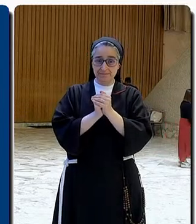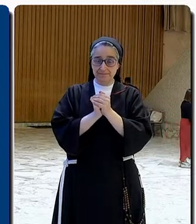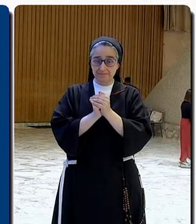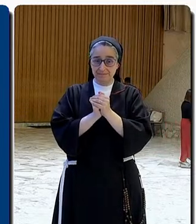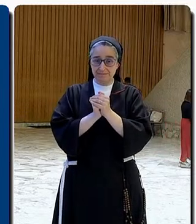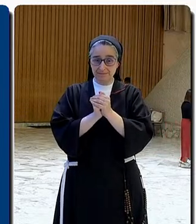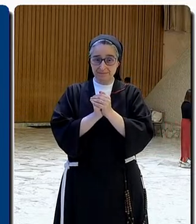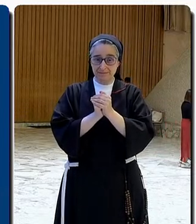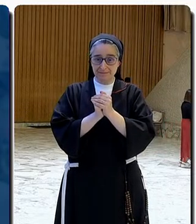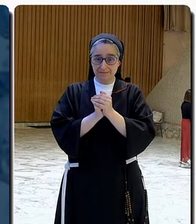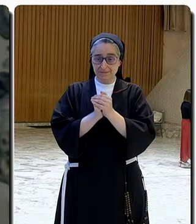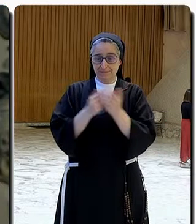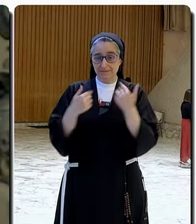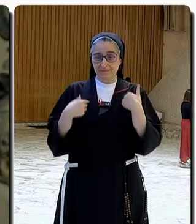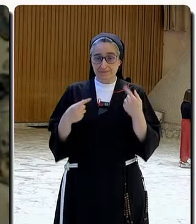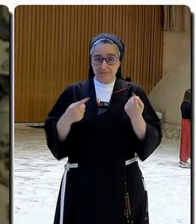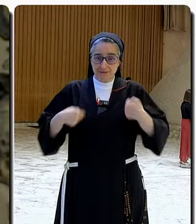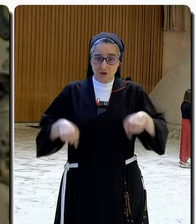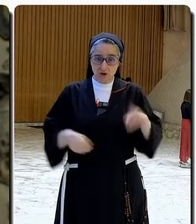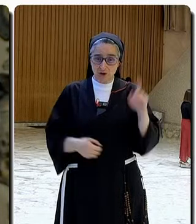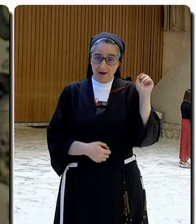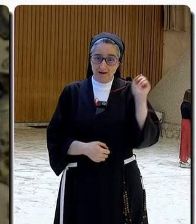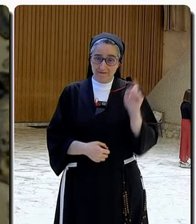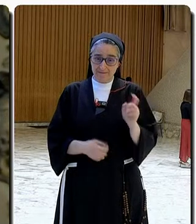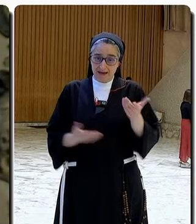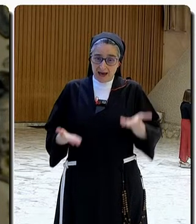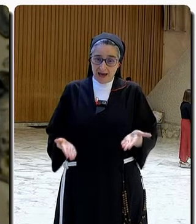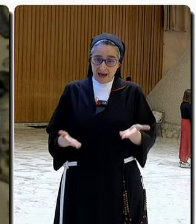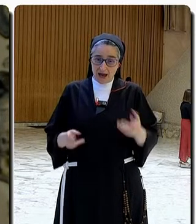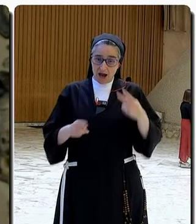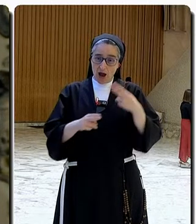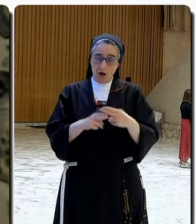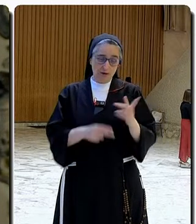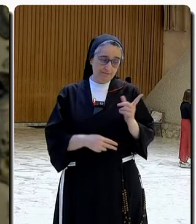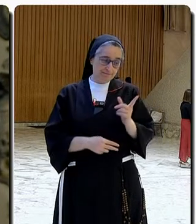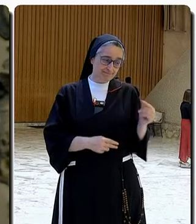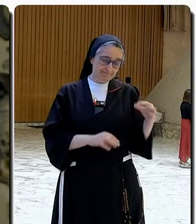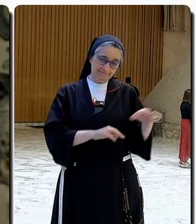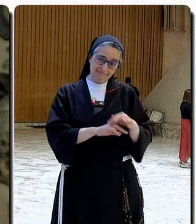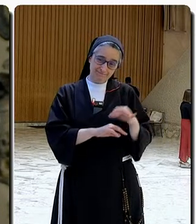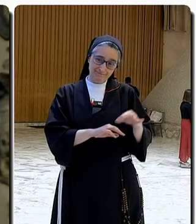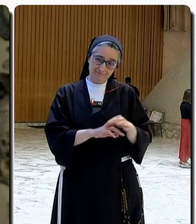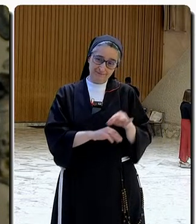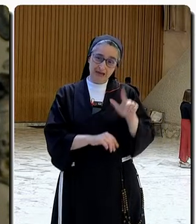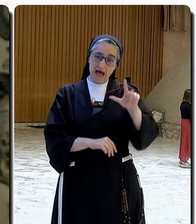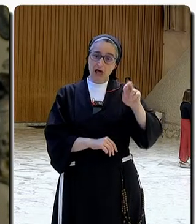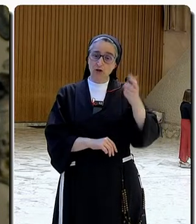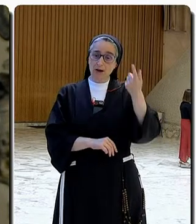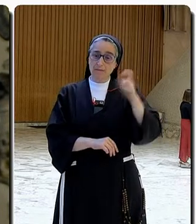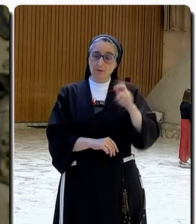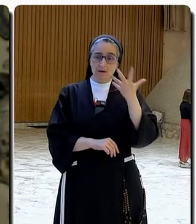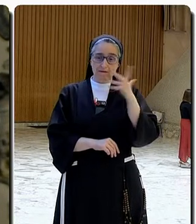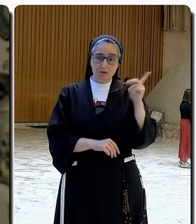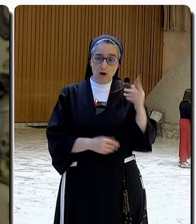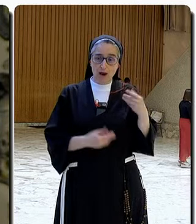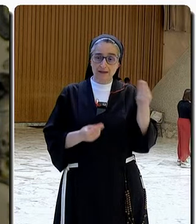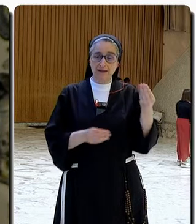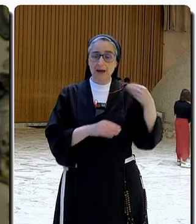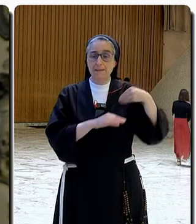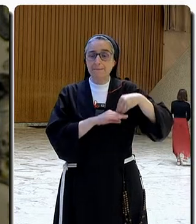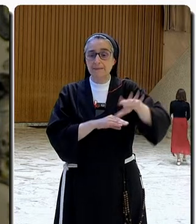We have come here to Rome as a married couple from Latvia because we wish to convey a message that we think is very